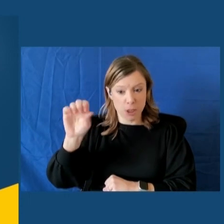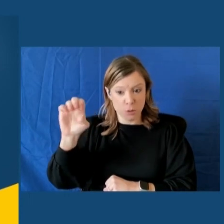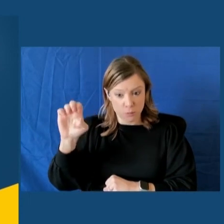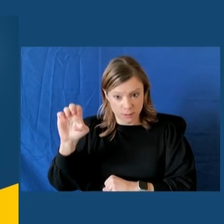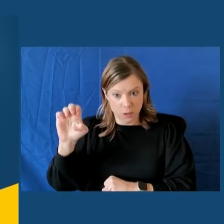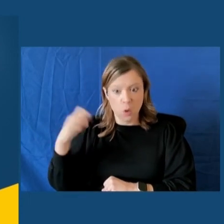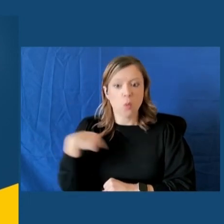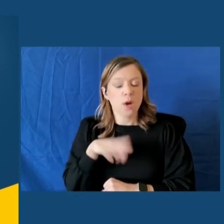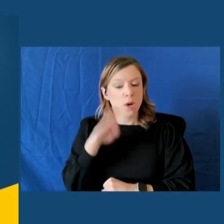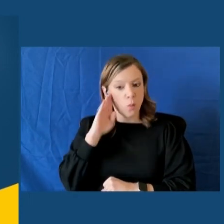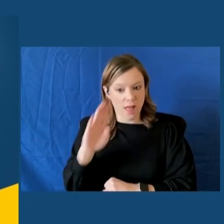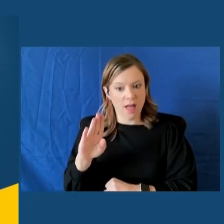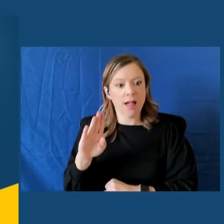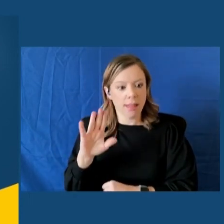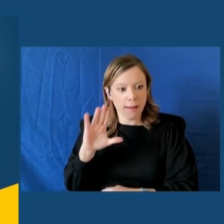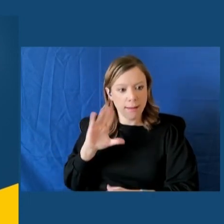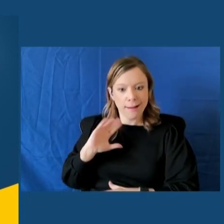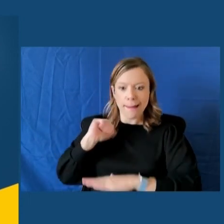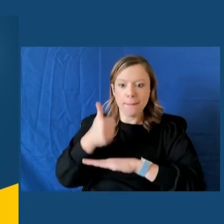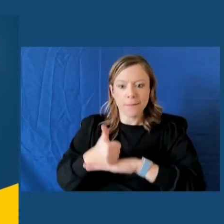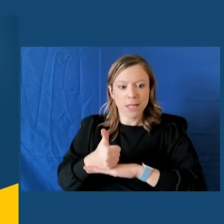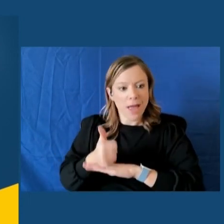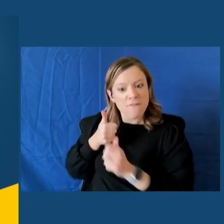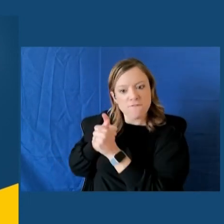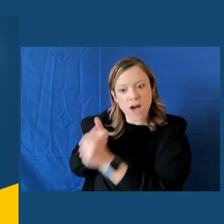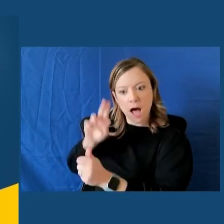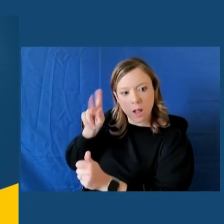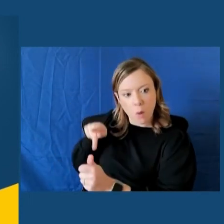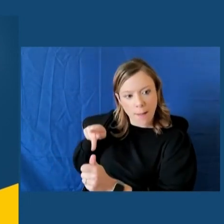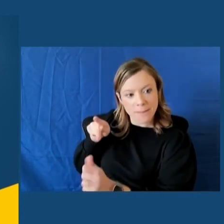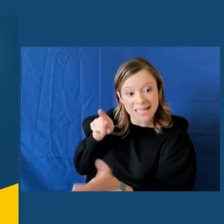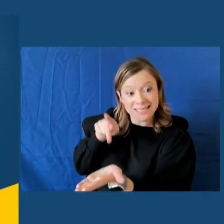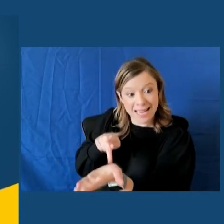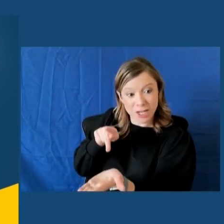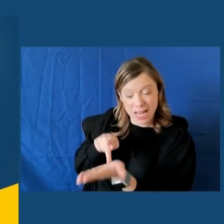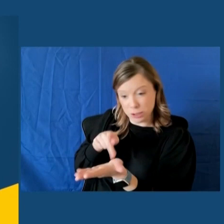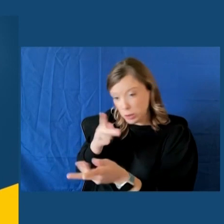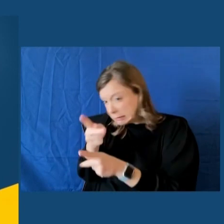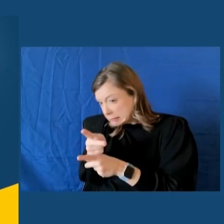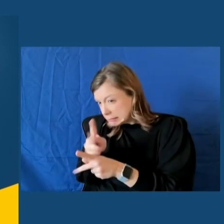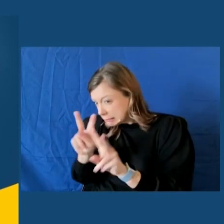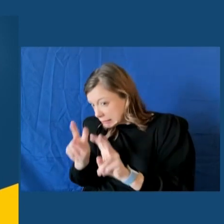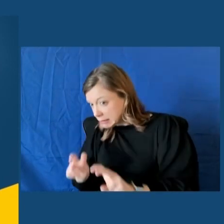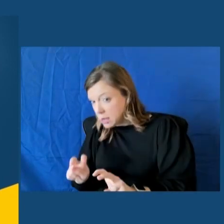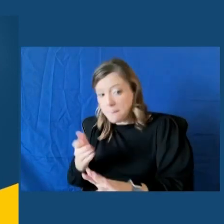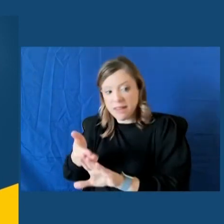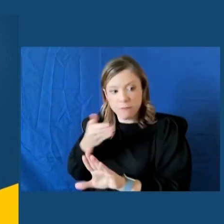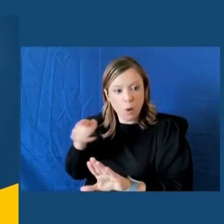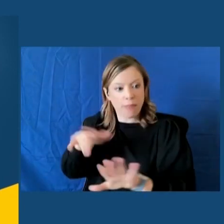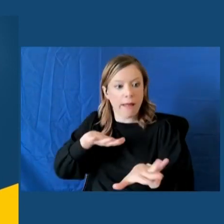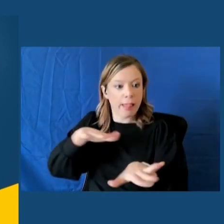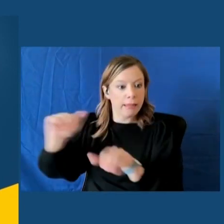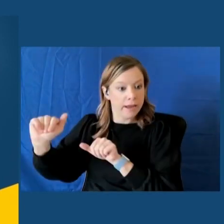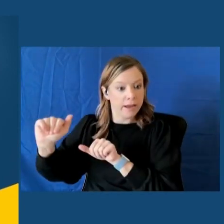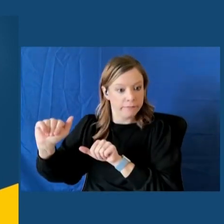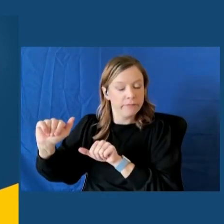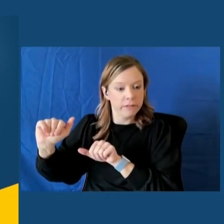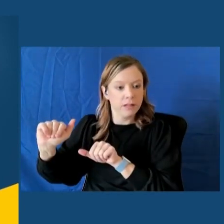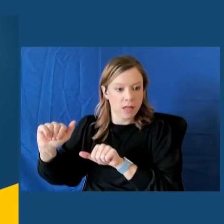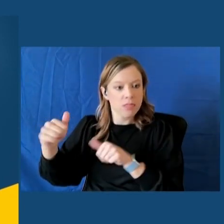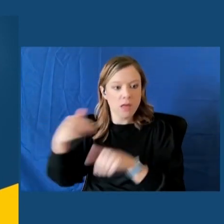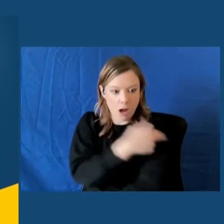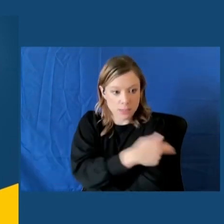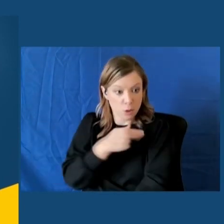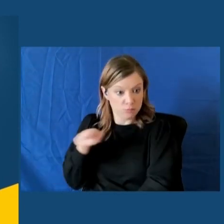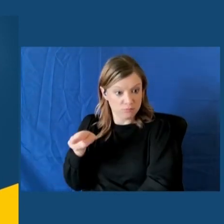care be coordinated before patients can leave the hospital. It's common sense, but it hasn't been happening.